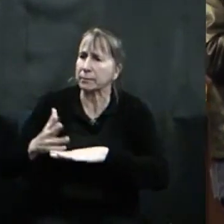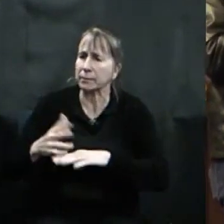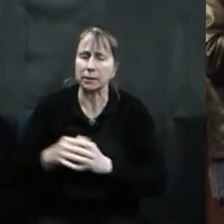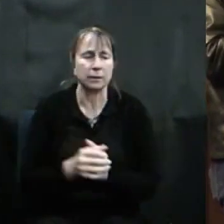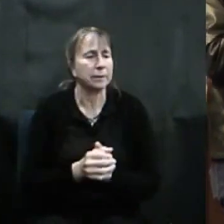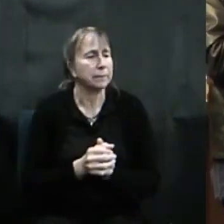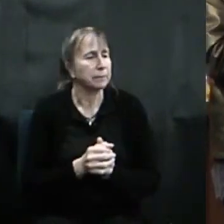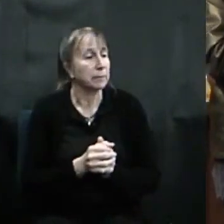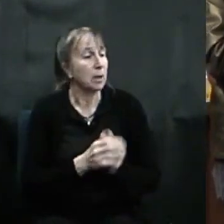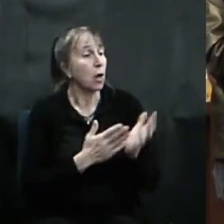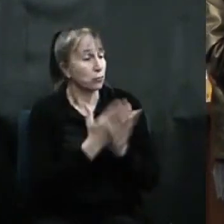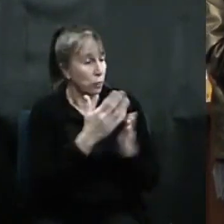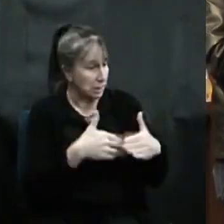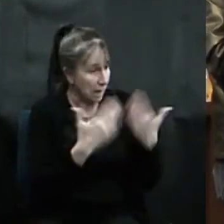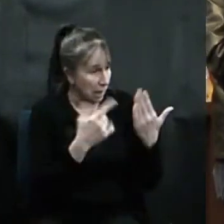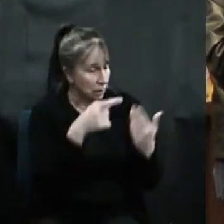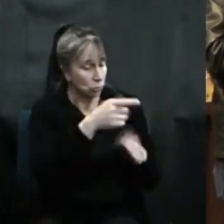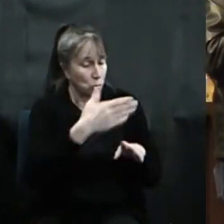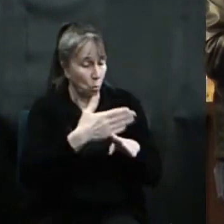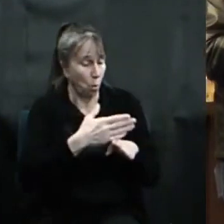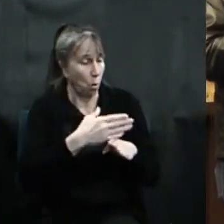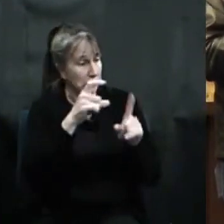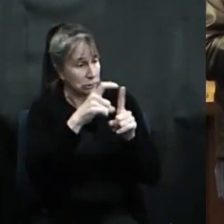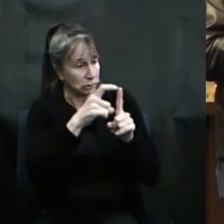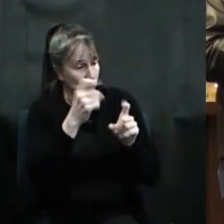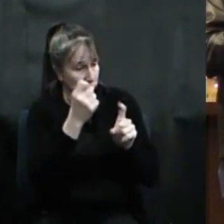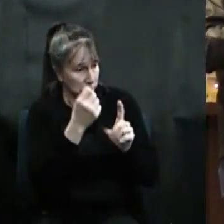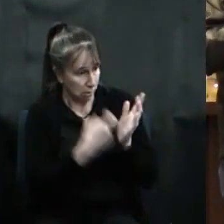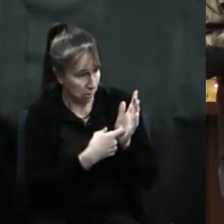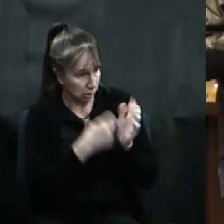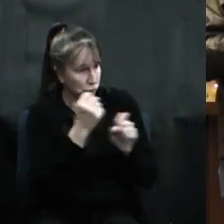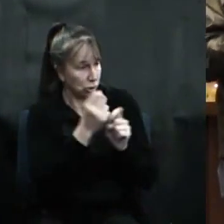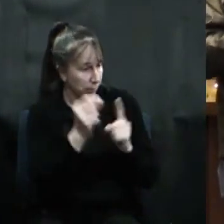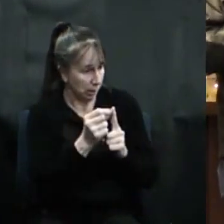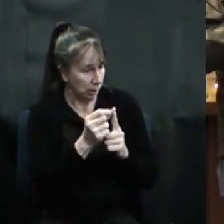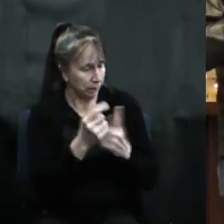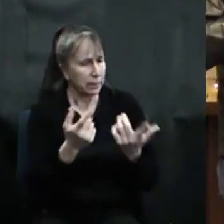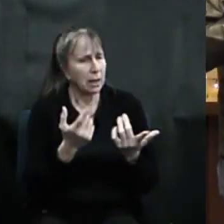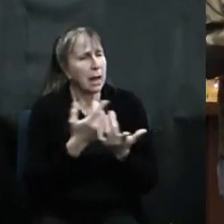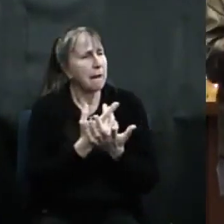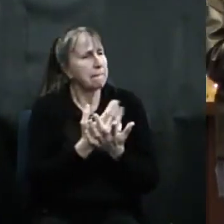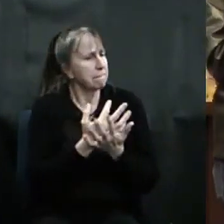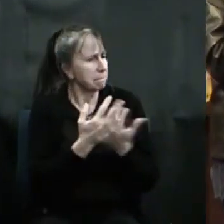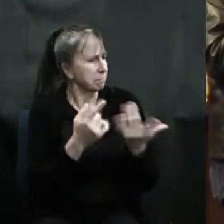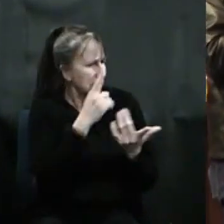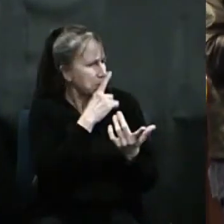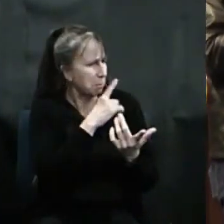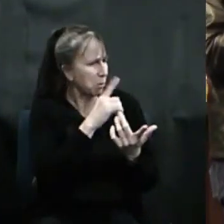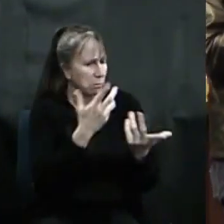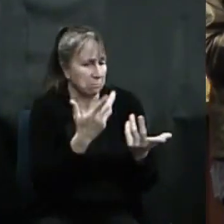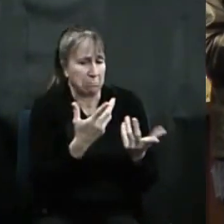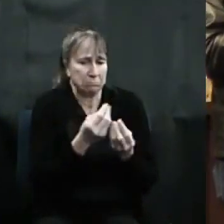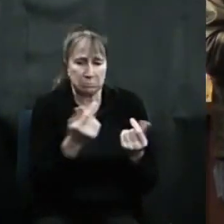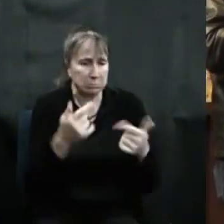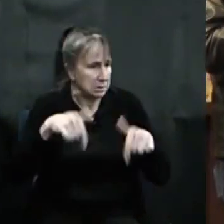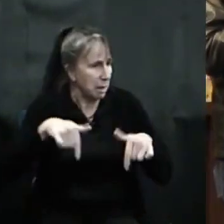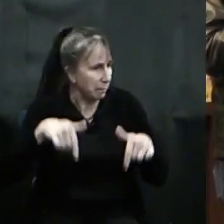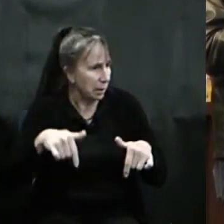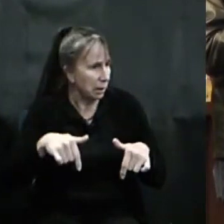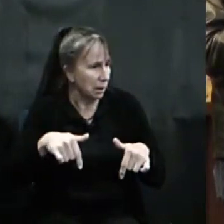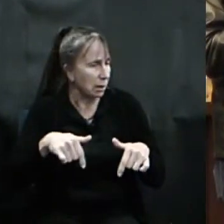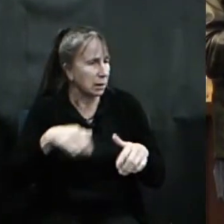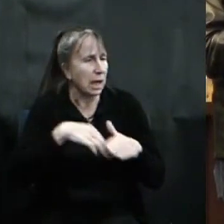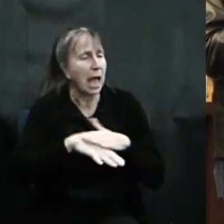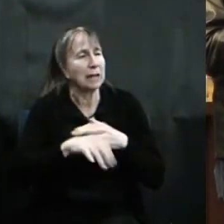day, you're a GP, doctor. Mm-hmm. Quite a number of us, and even in our church family, in the